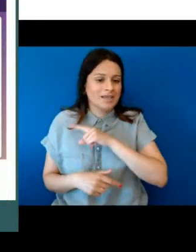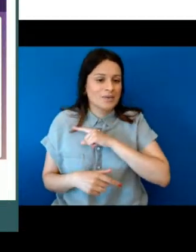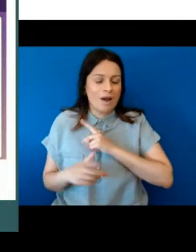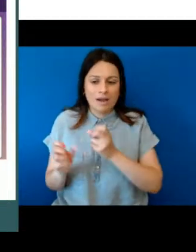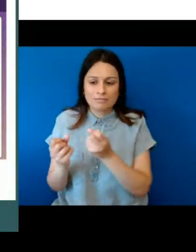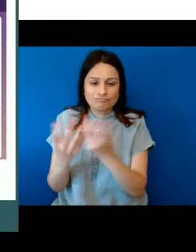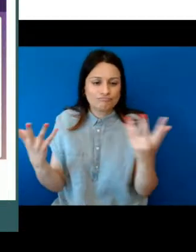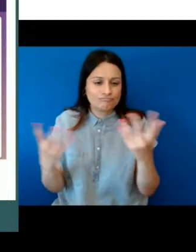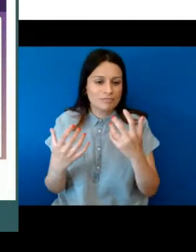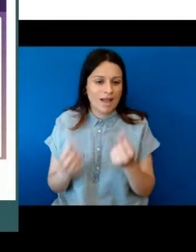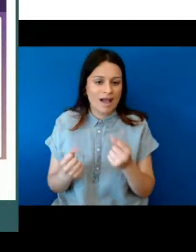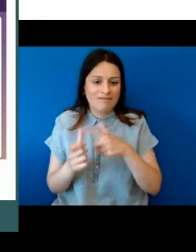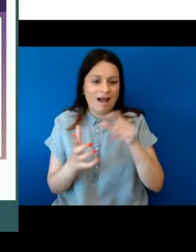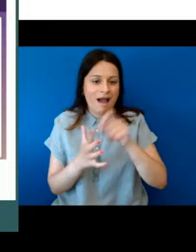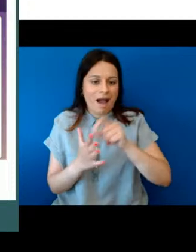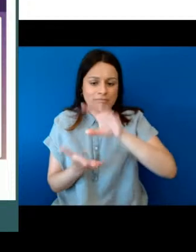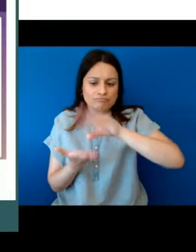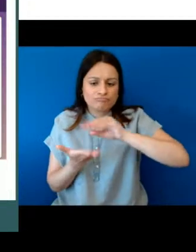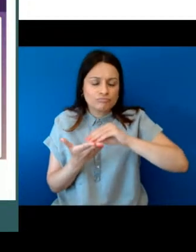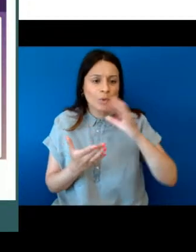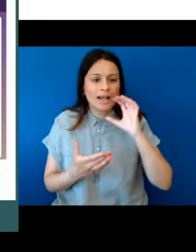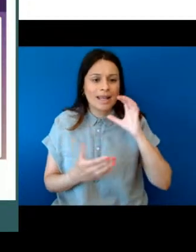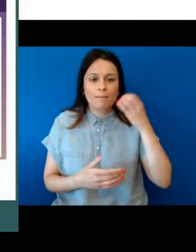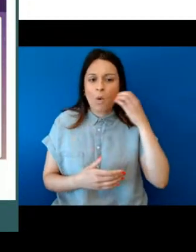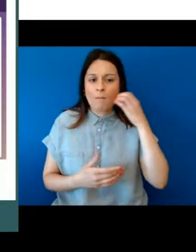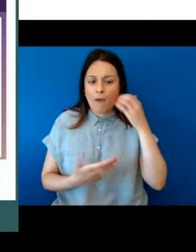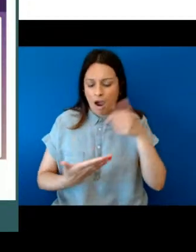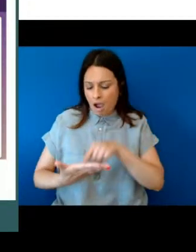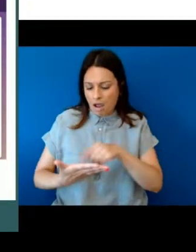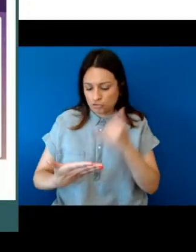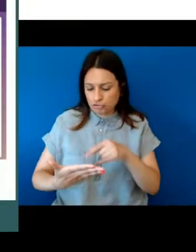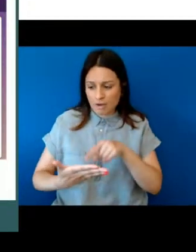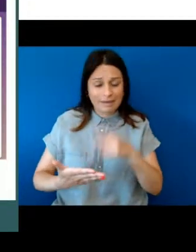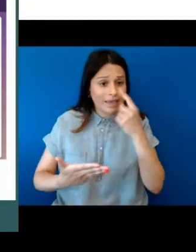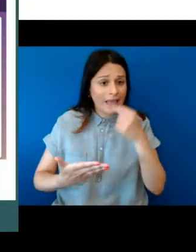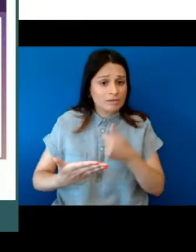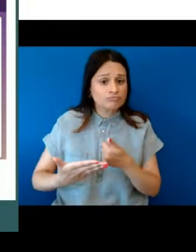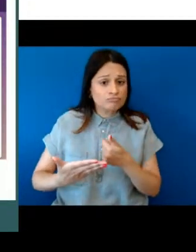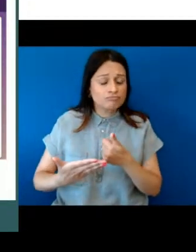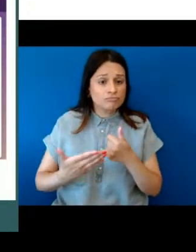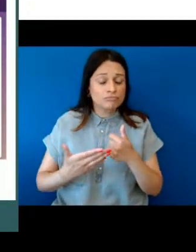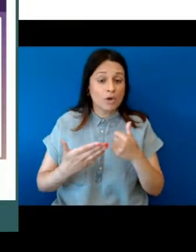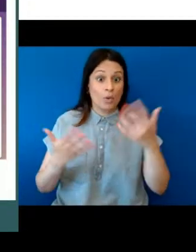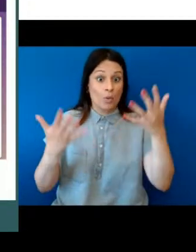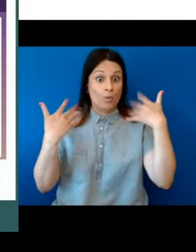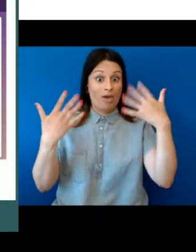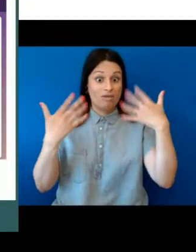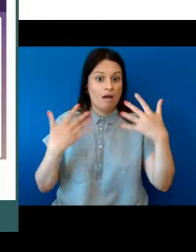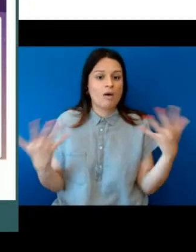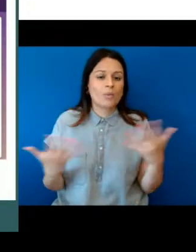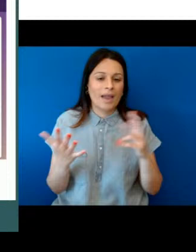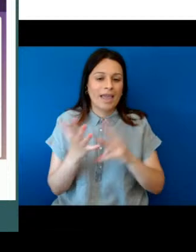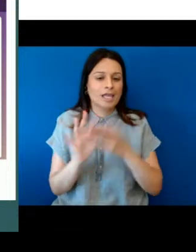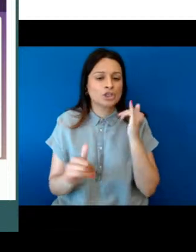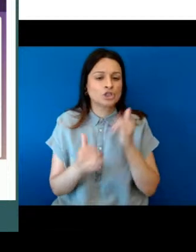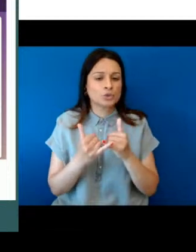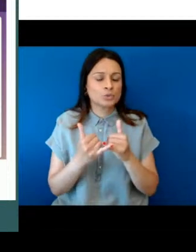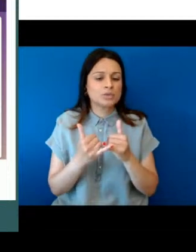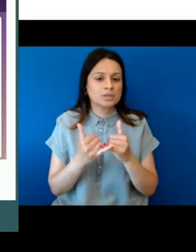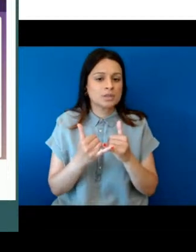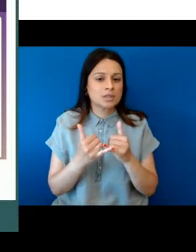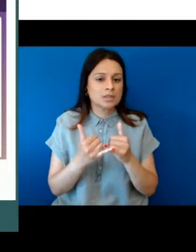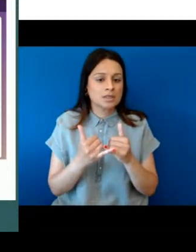apps available for our mobile phones. And the weather forecast, which is on the news after the news in the